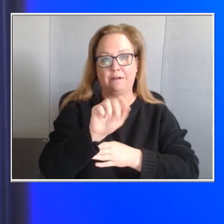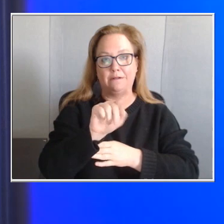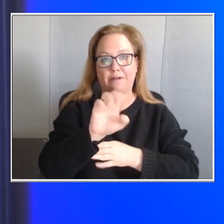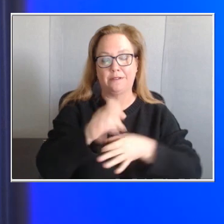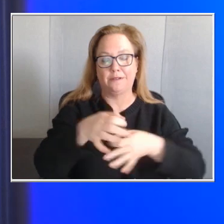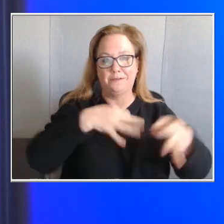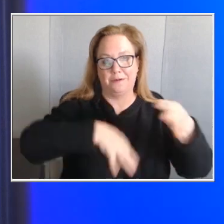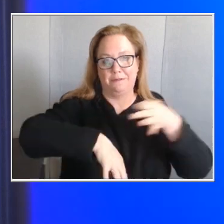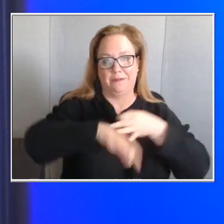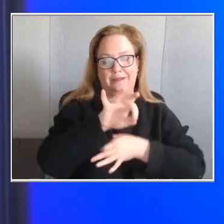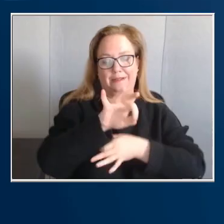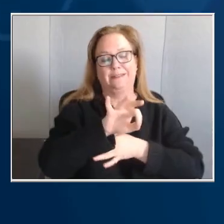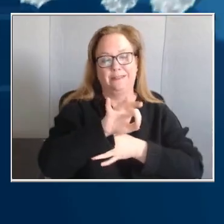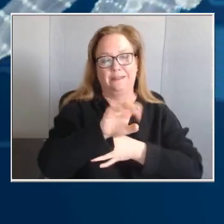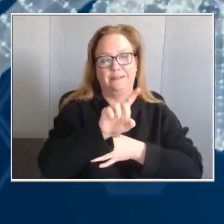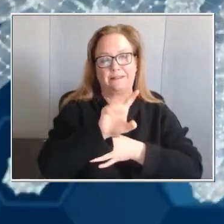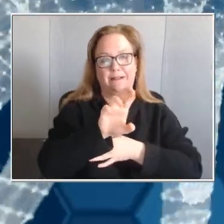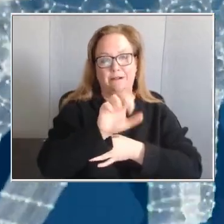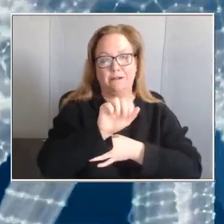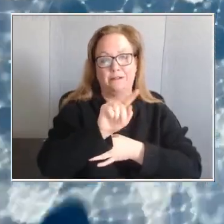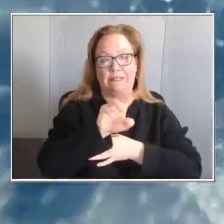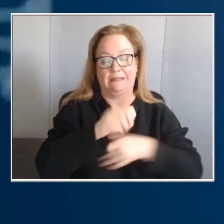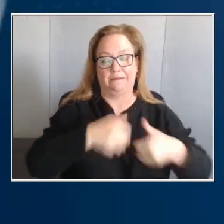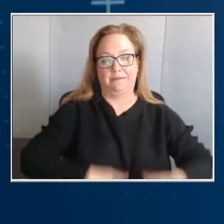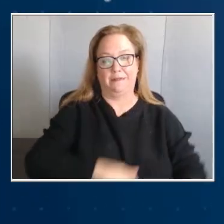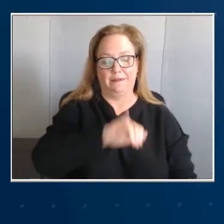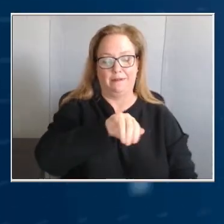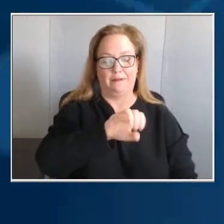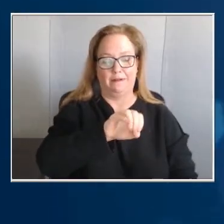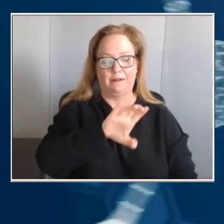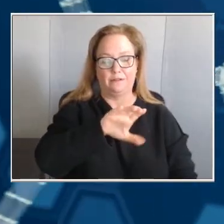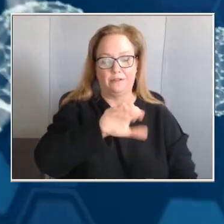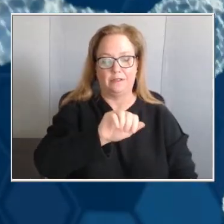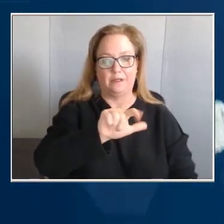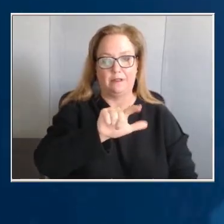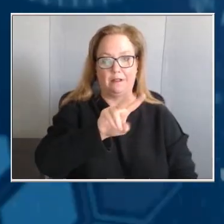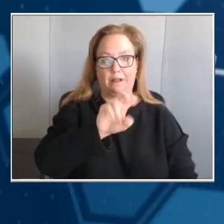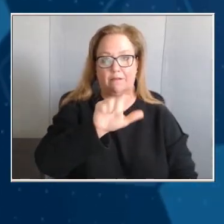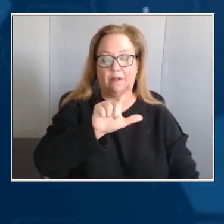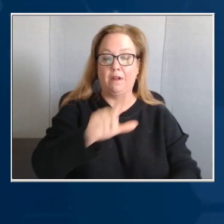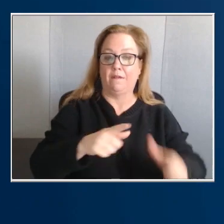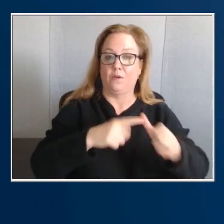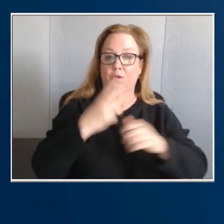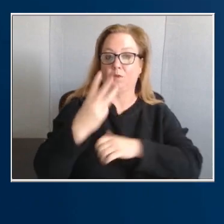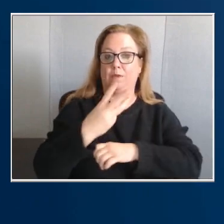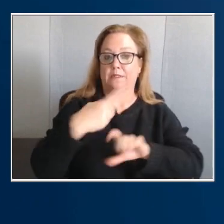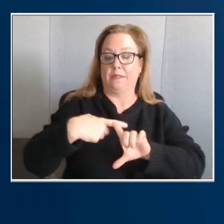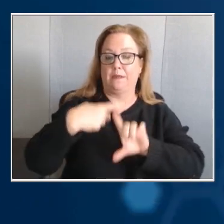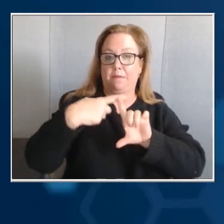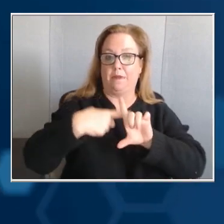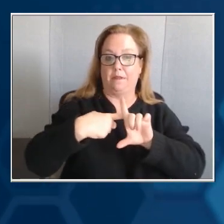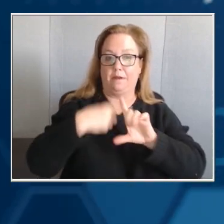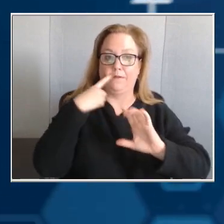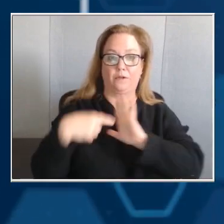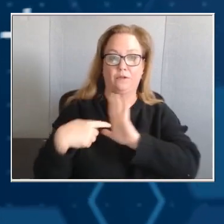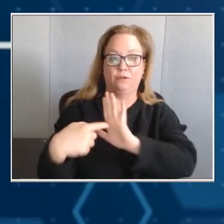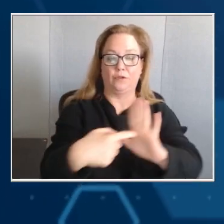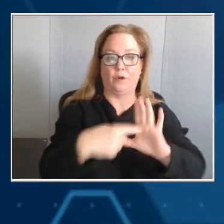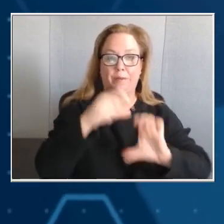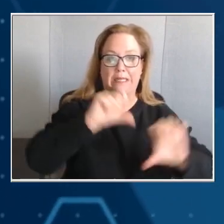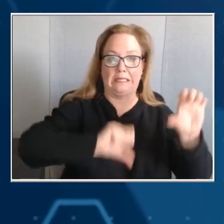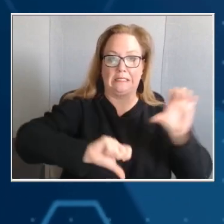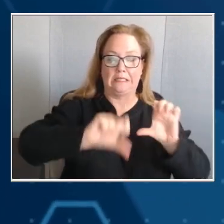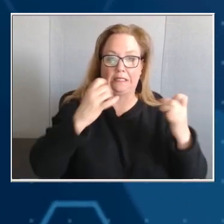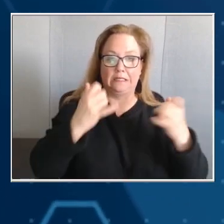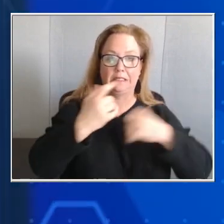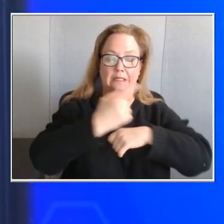Dr. Steve Stites this morning. And it is the first Wednesday of the month, which means it's time for Show Me the Science. Today, we are